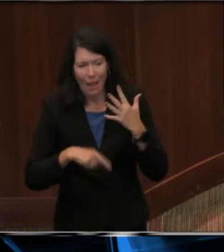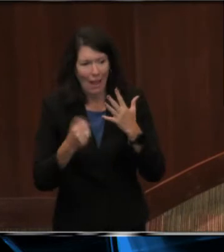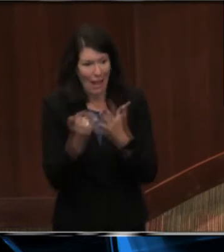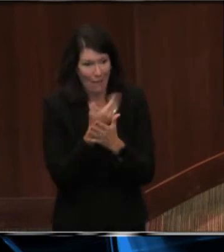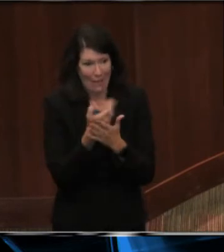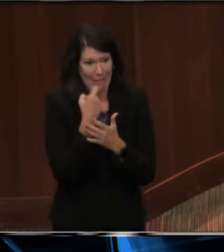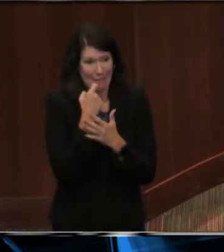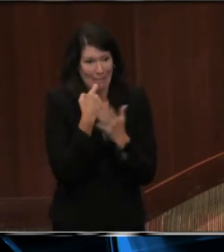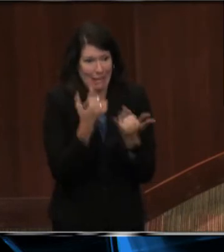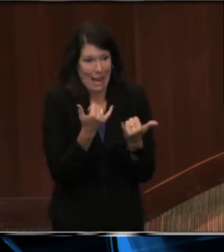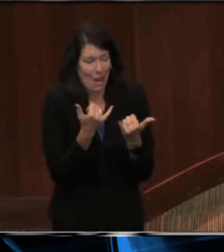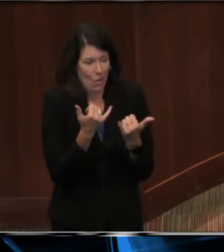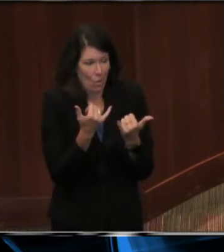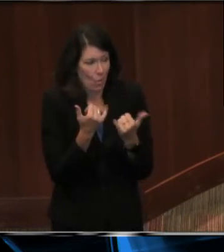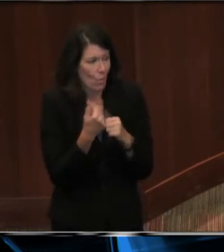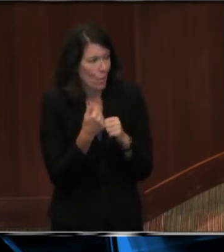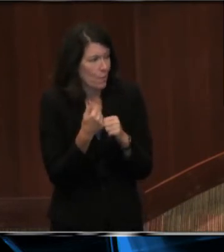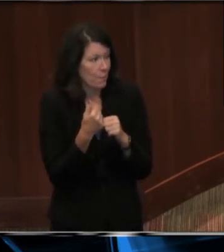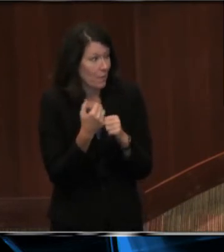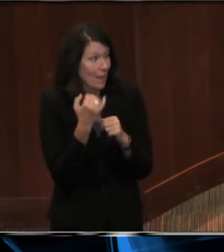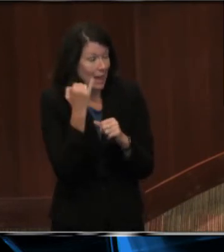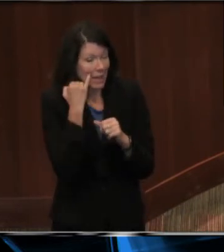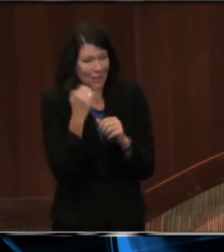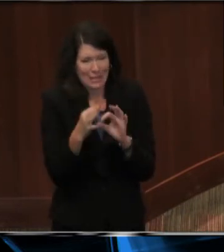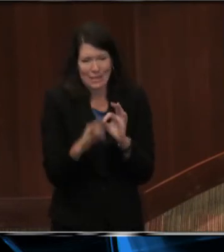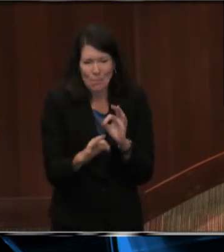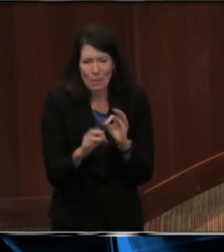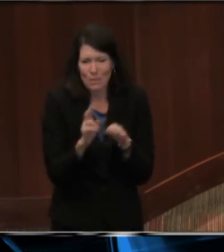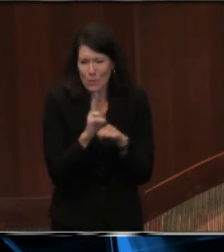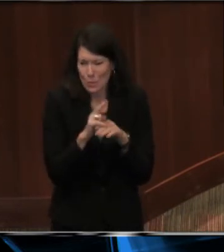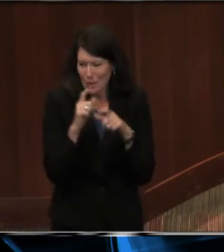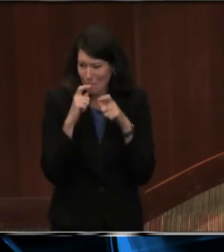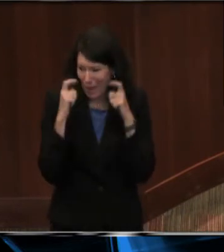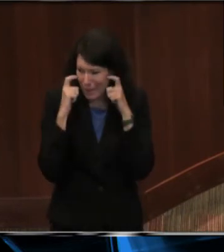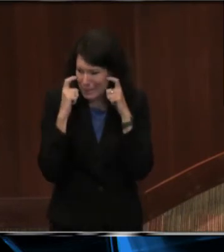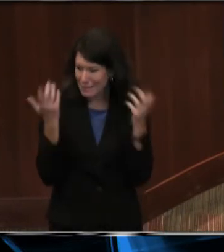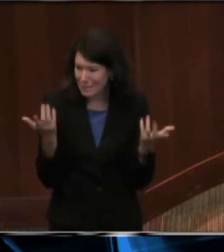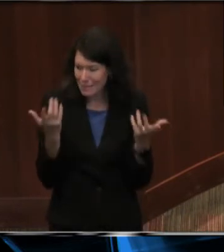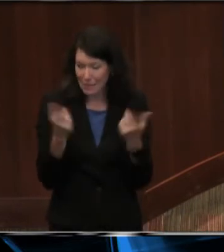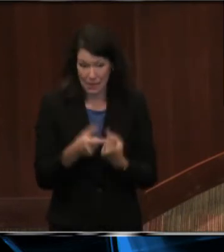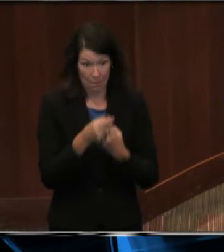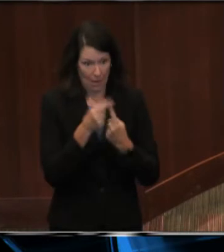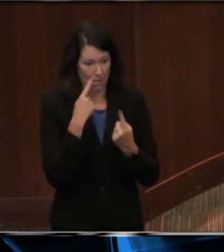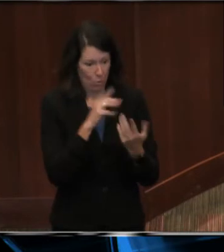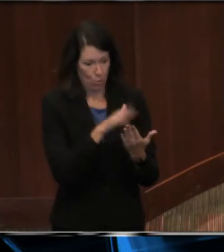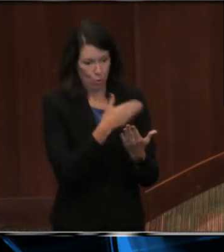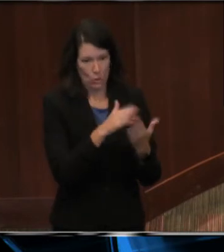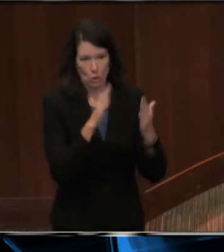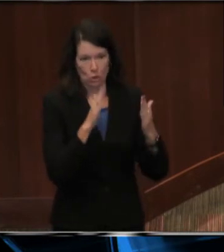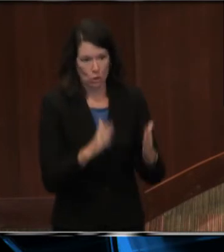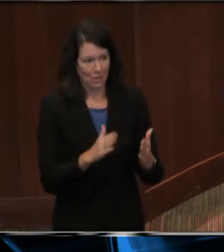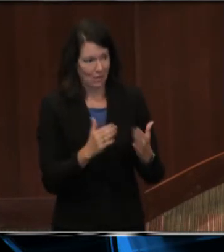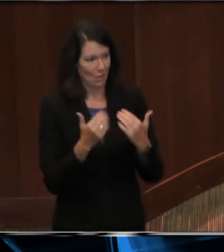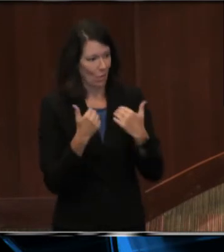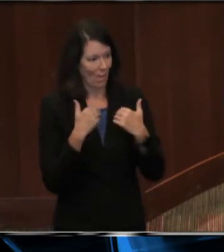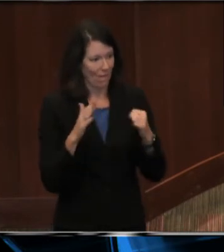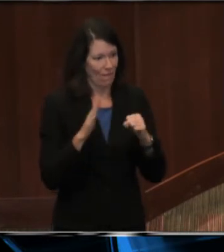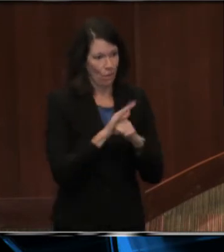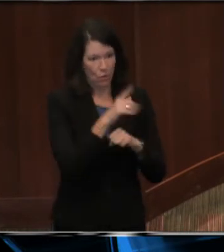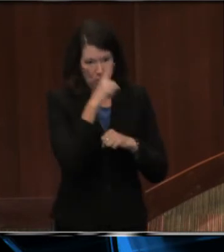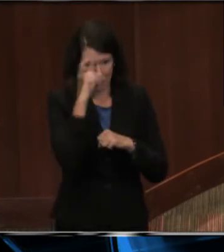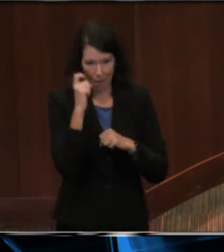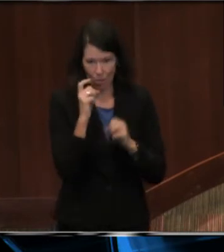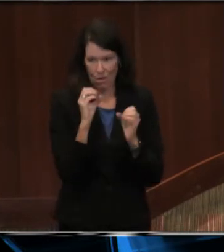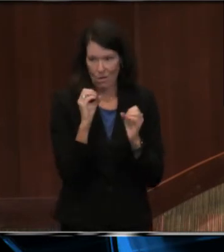just now, right? So if it's as simple as wearing a mask, especially as musicians, where we basically had an entire summer